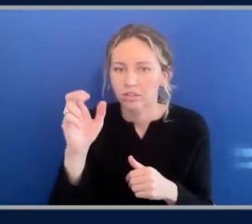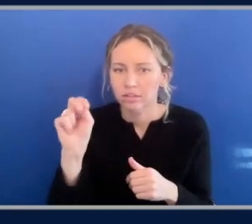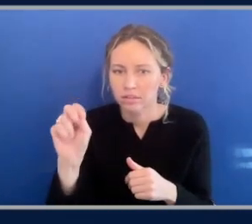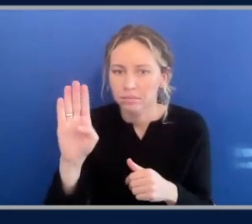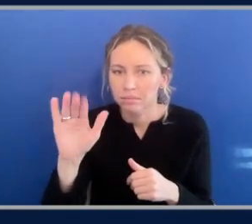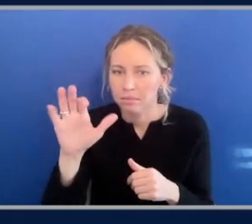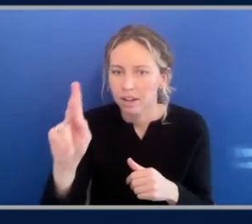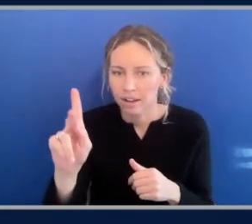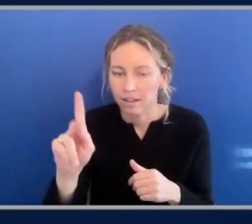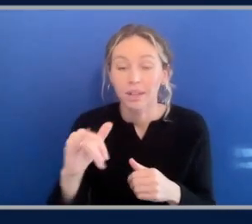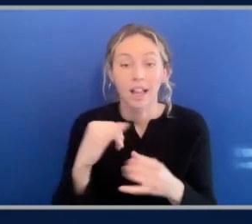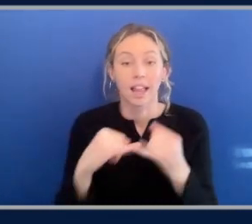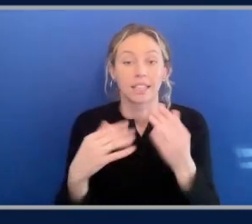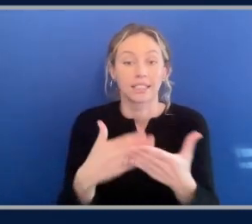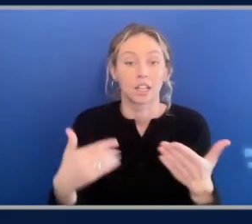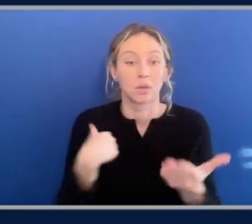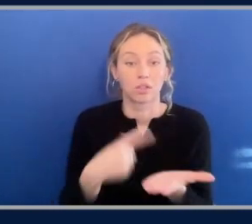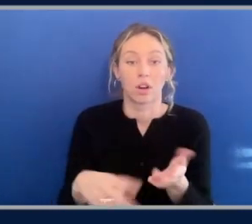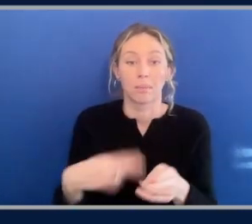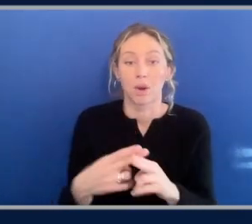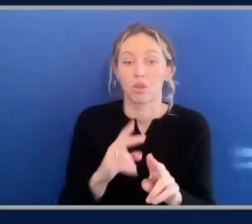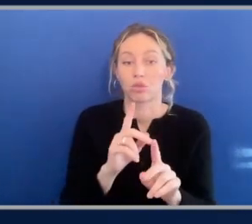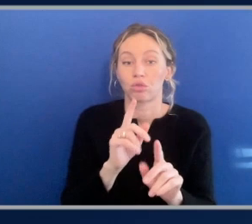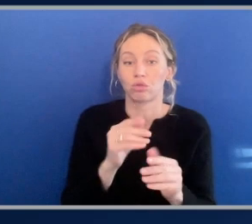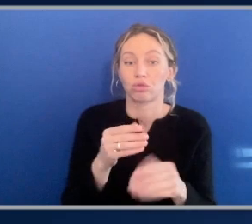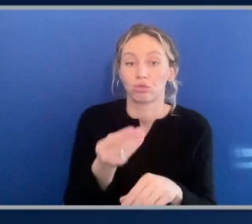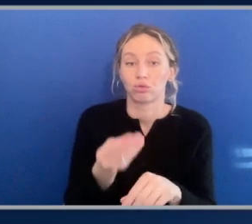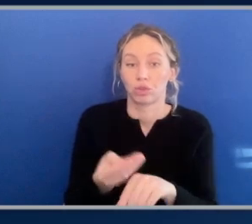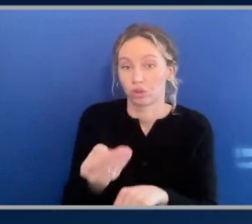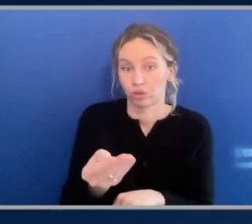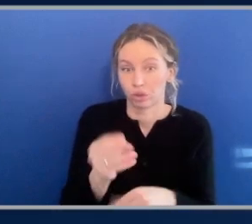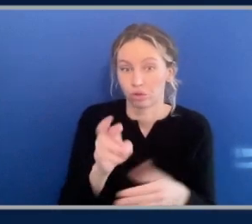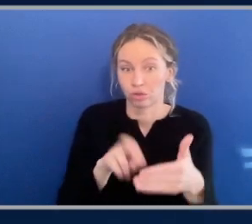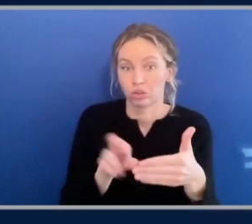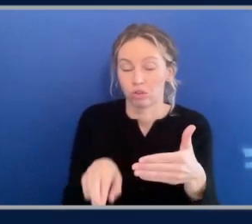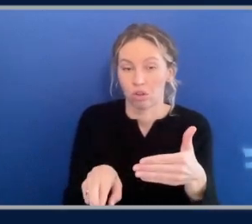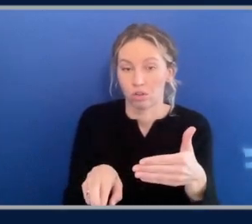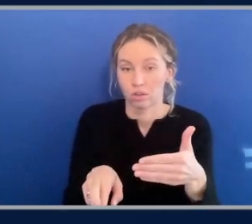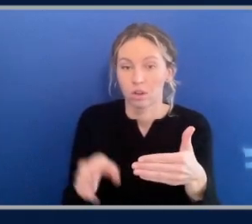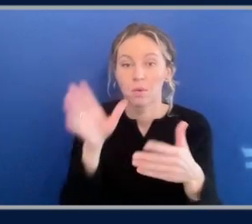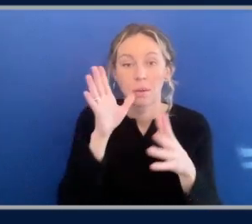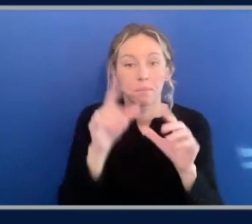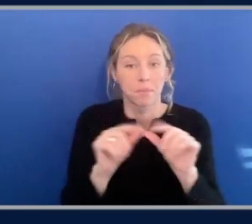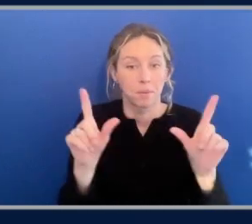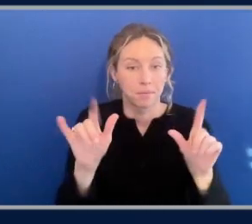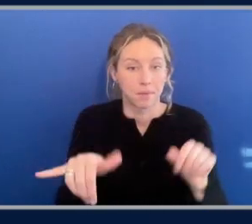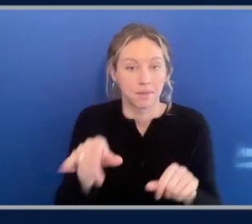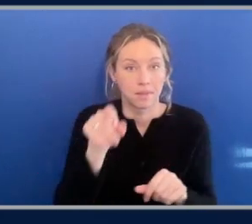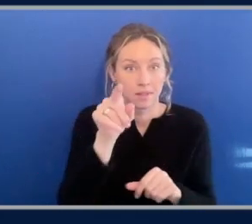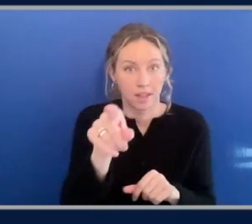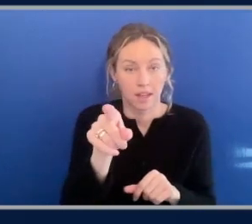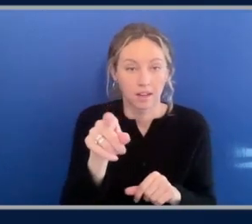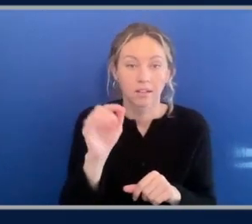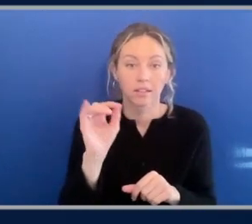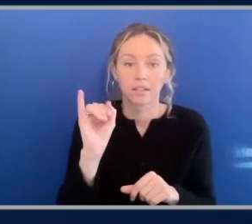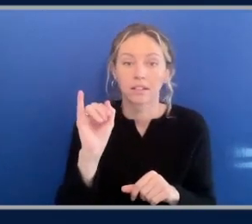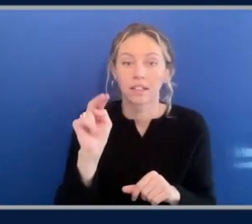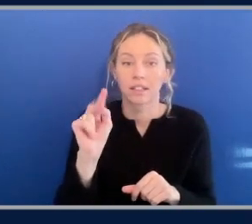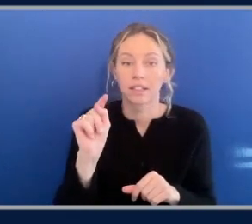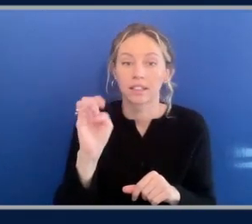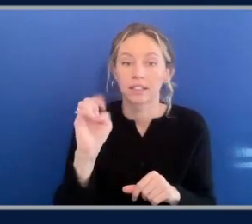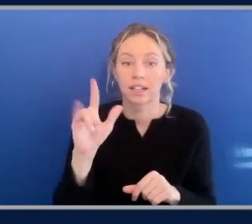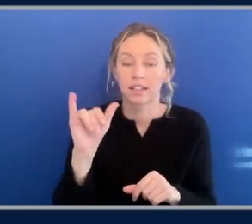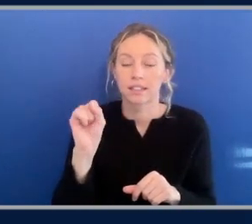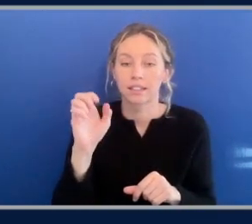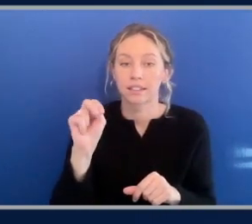at is we talked about returning a result here. Now, like I mentioned, we'll pull up our little IntelliSense. We can return an OK or error. That's